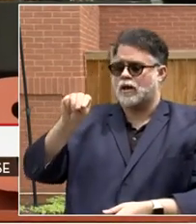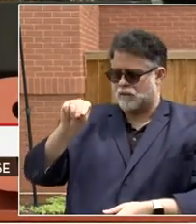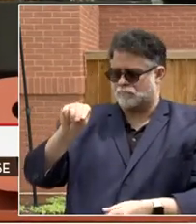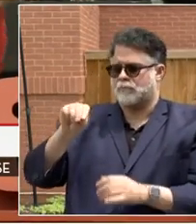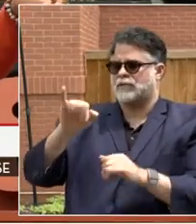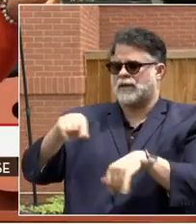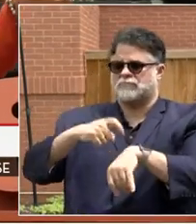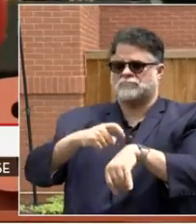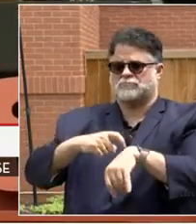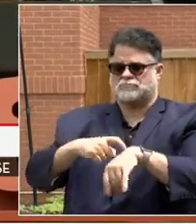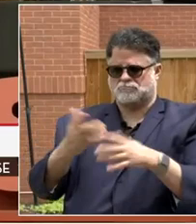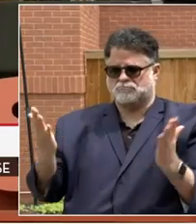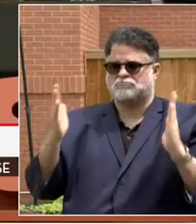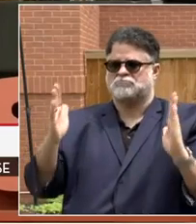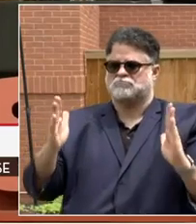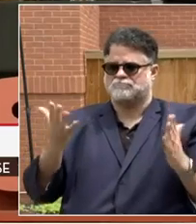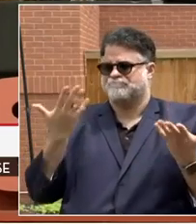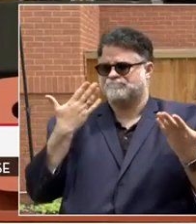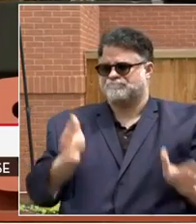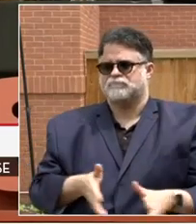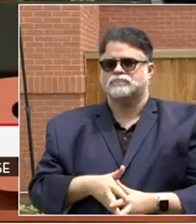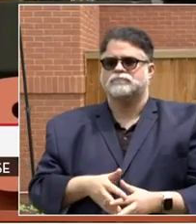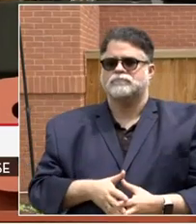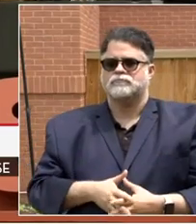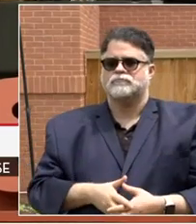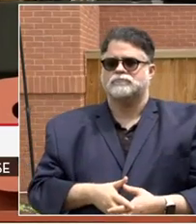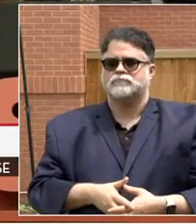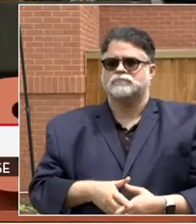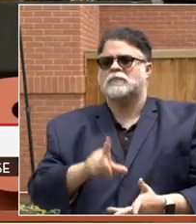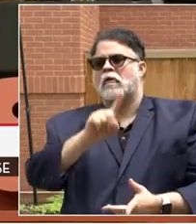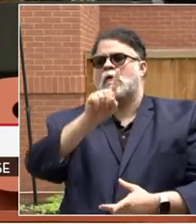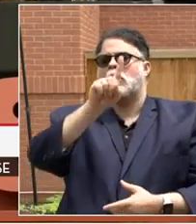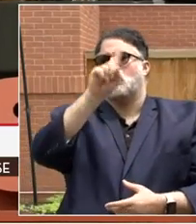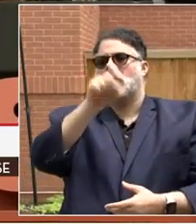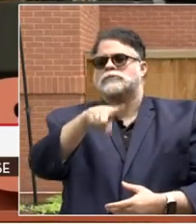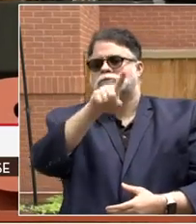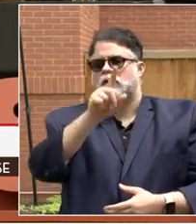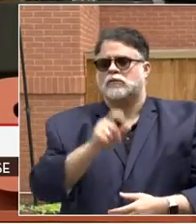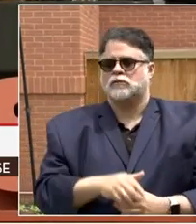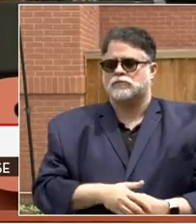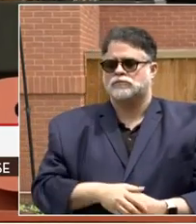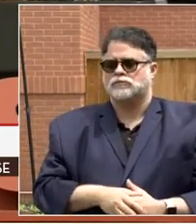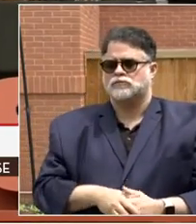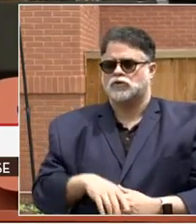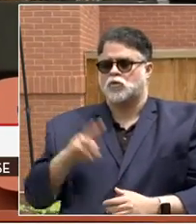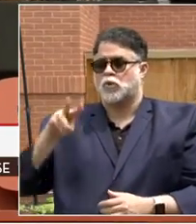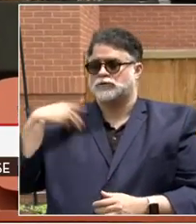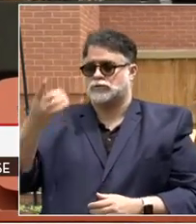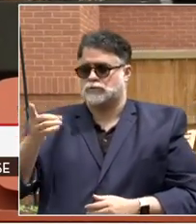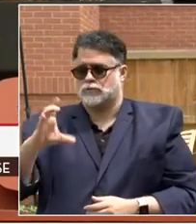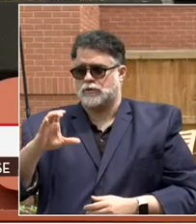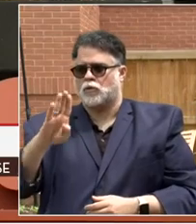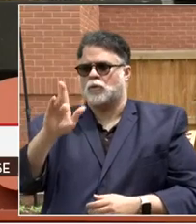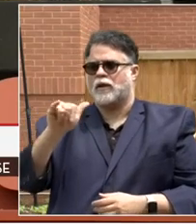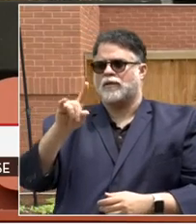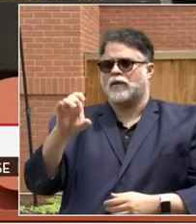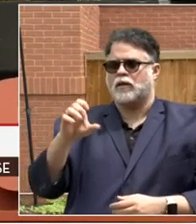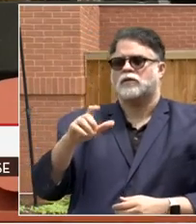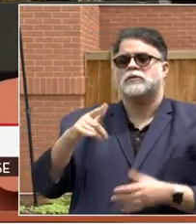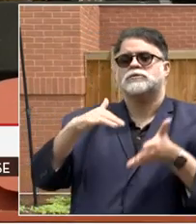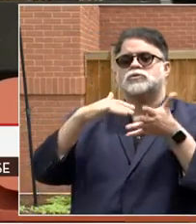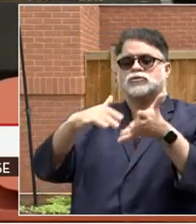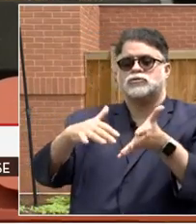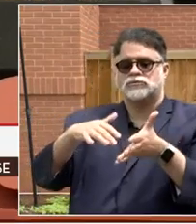Yes. Oh, sorry, Lou, and then here. Yes, Mayor. Lou Chabaro, Washington Blade. Studies have shown, Mayor, that among